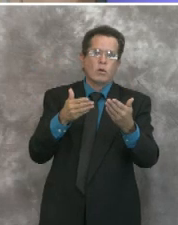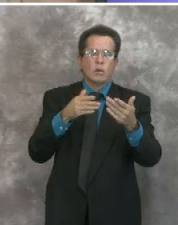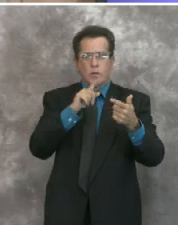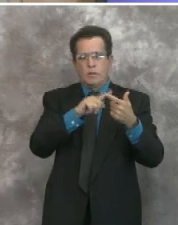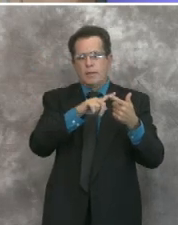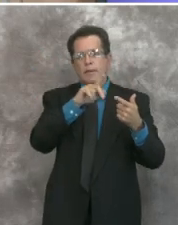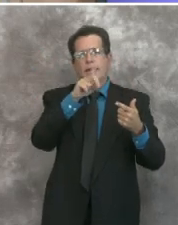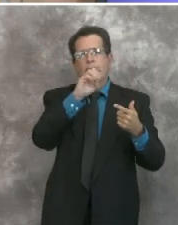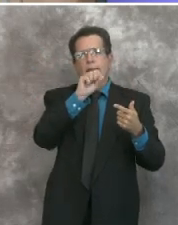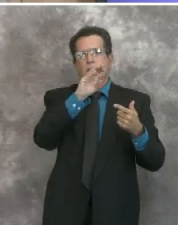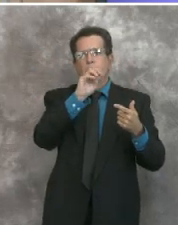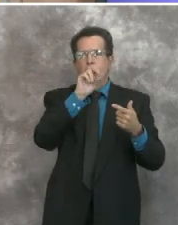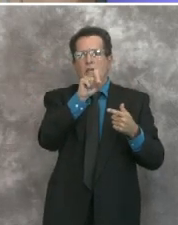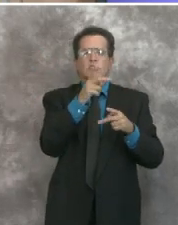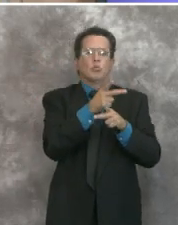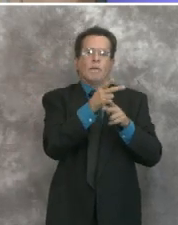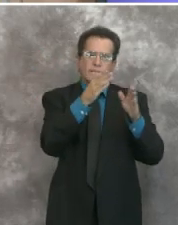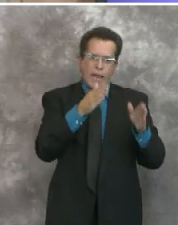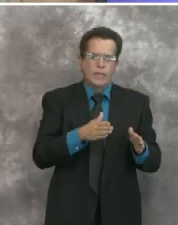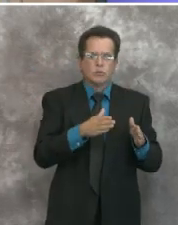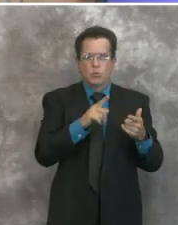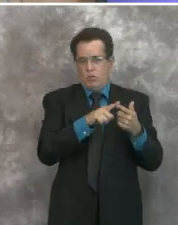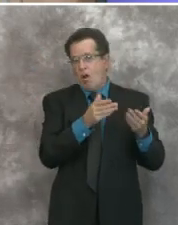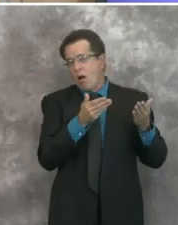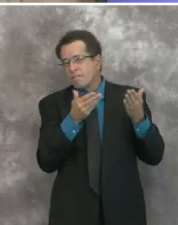Jim Desmond and Supervisor